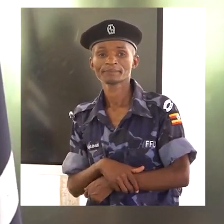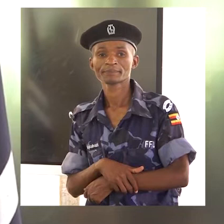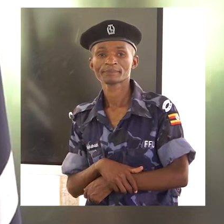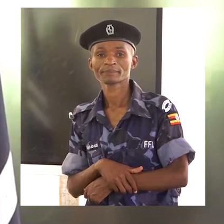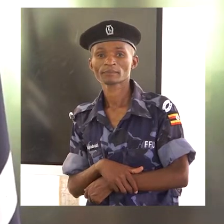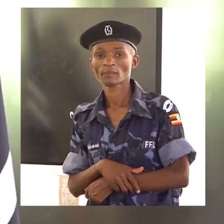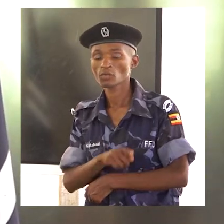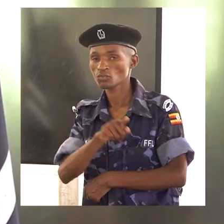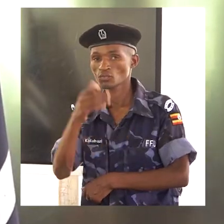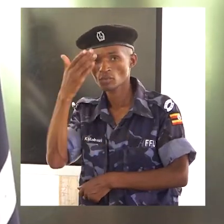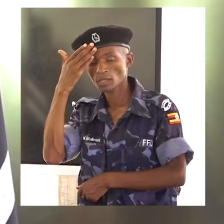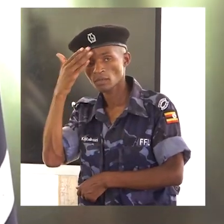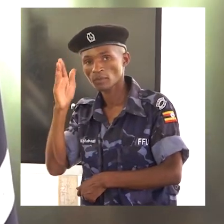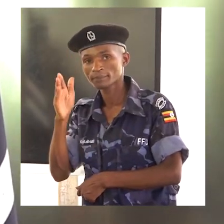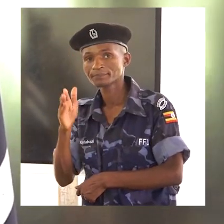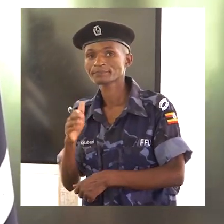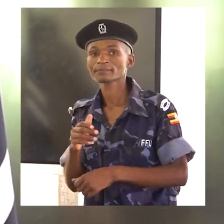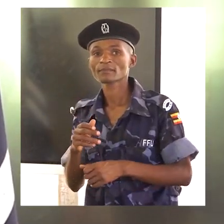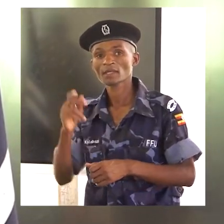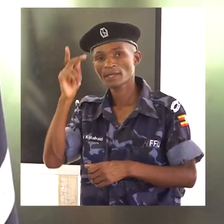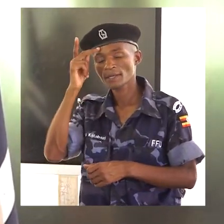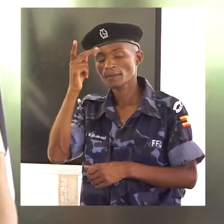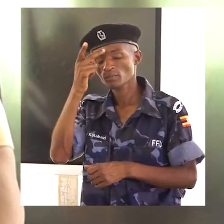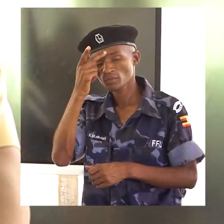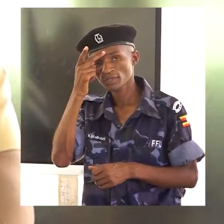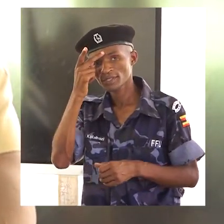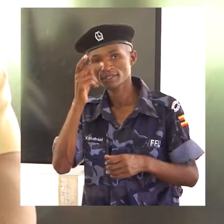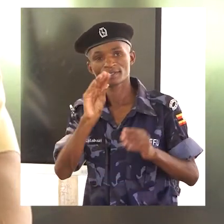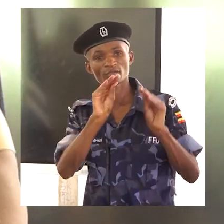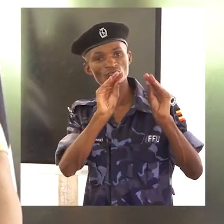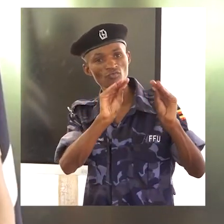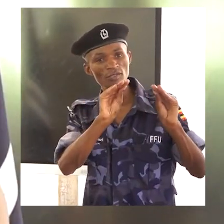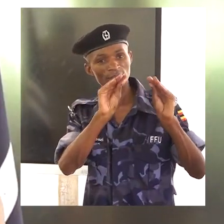You are all aware that in our police training,